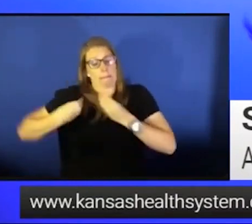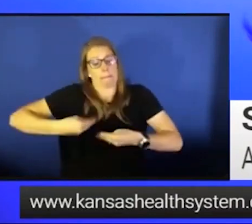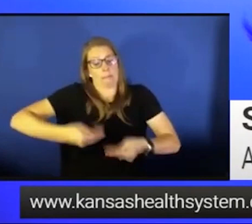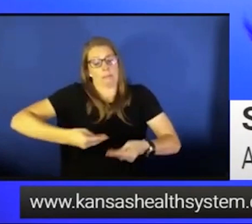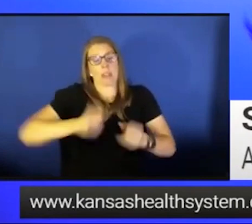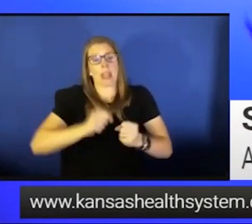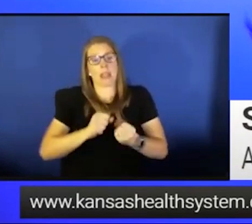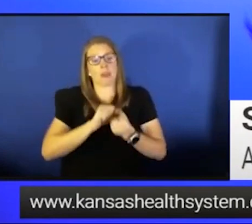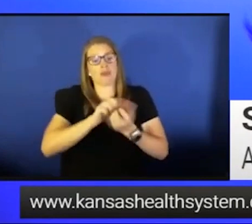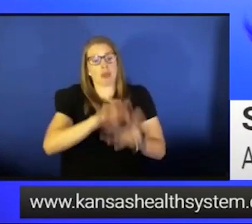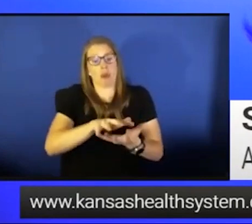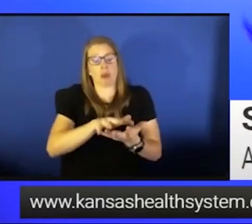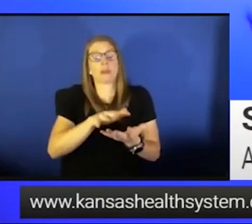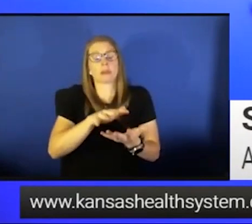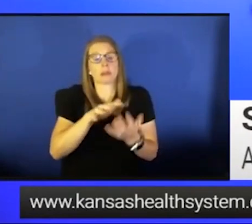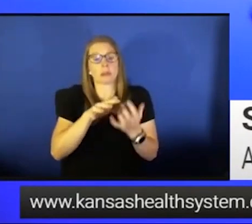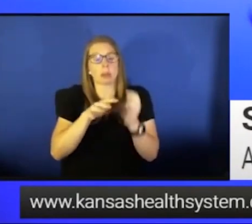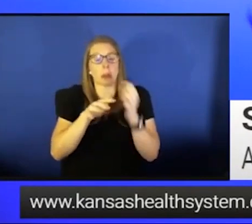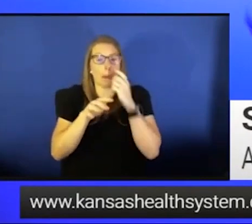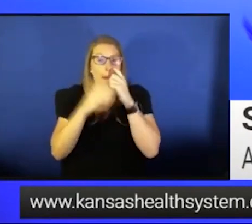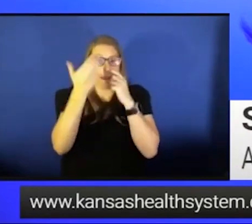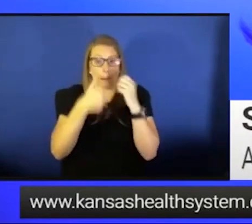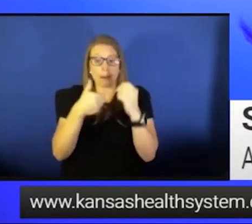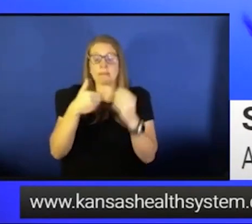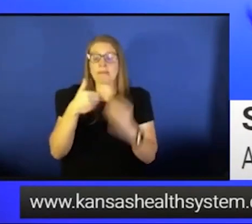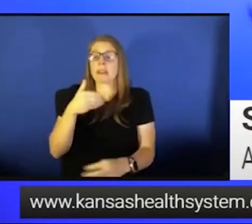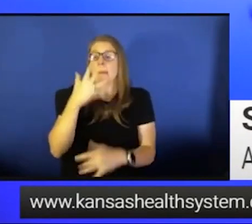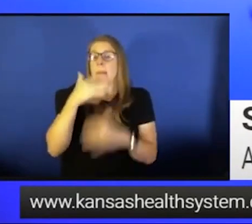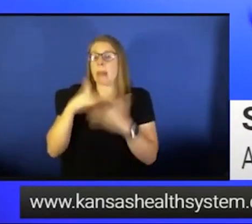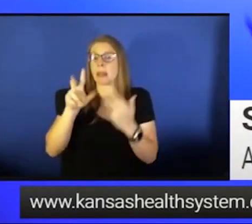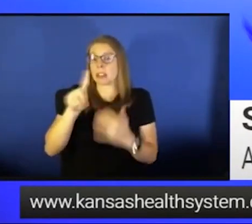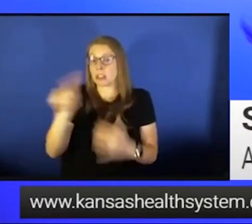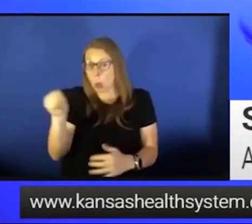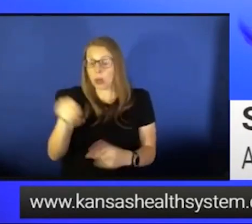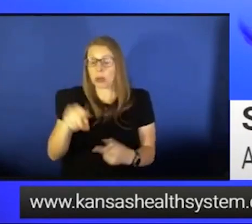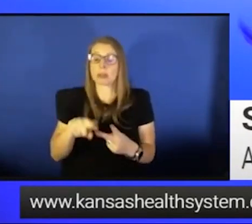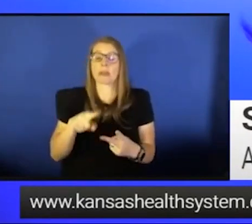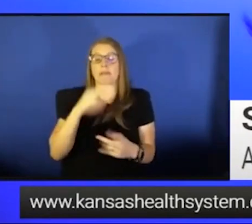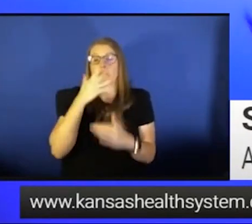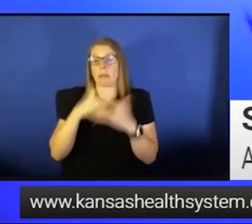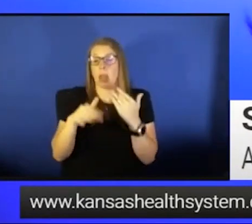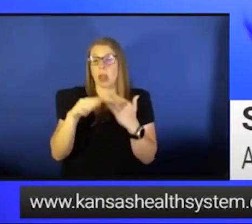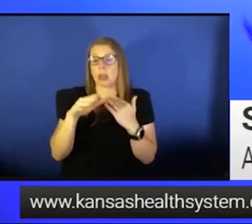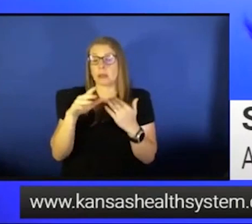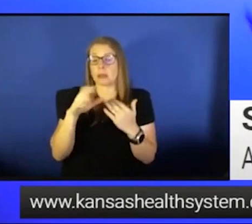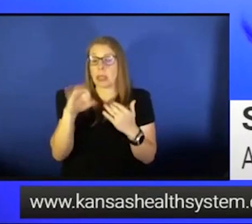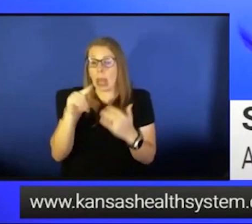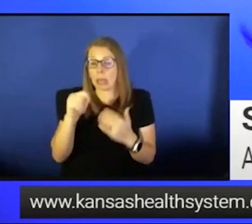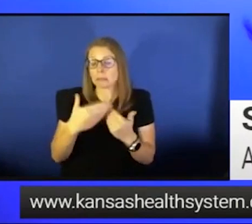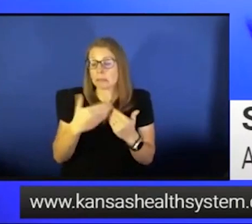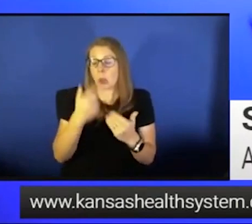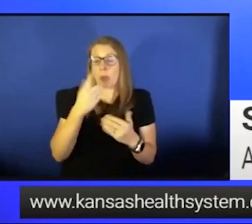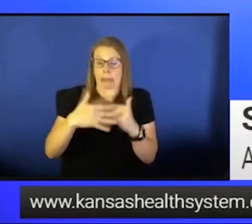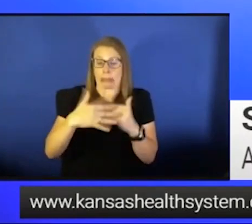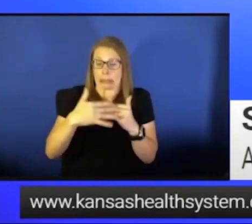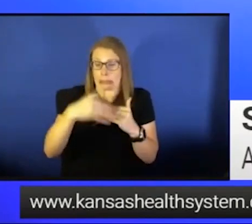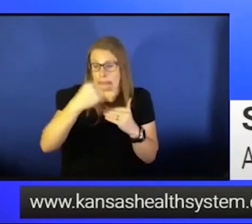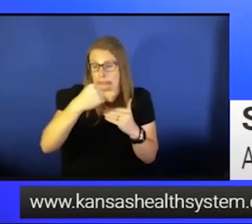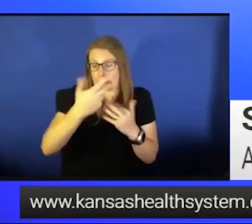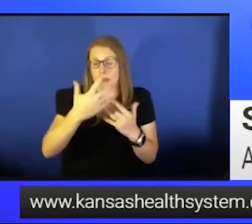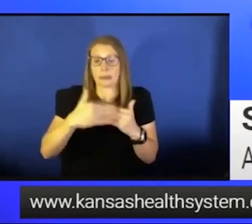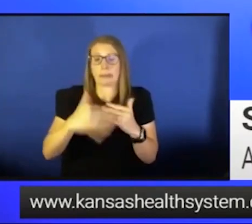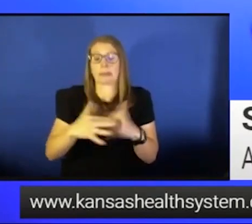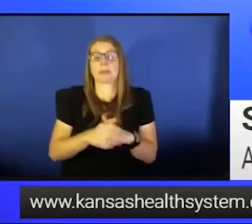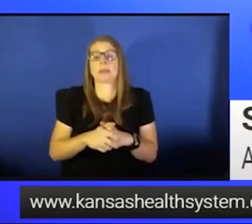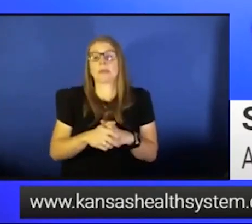stroke. Blood disorders where blood clots more easily or people bleed. Aneurysms can also be hereditary